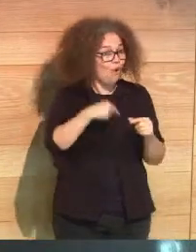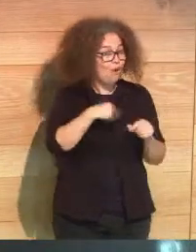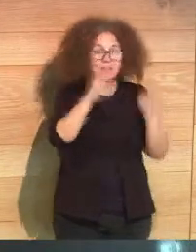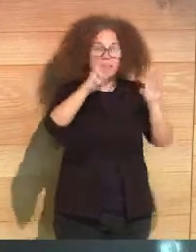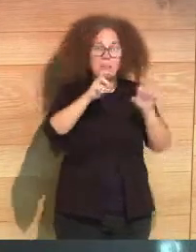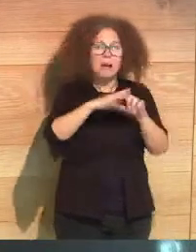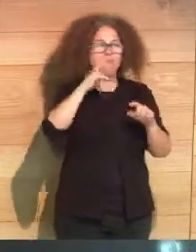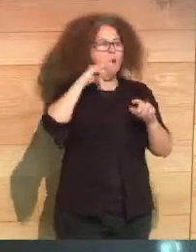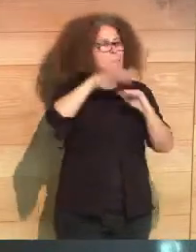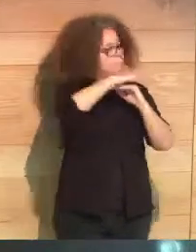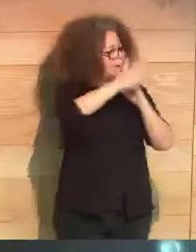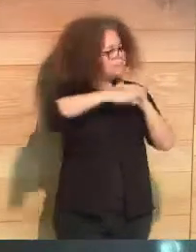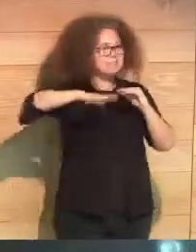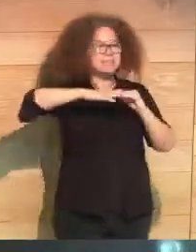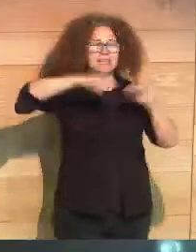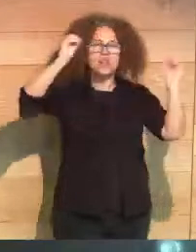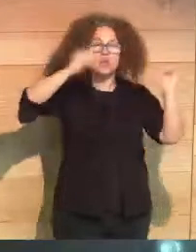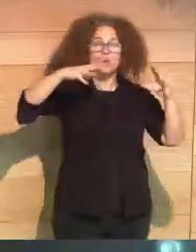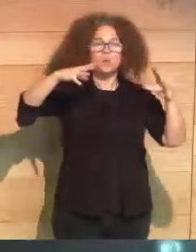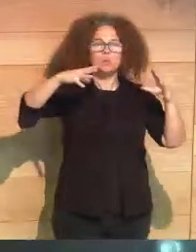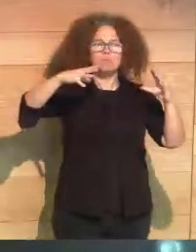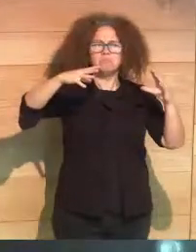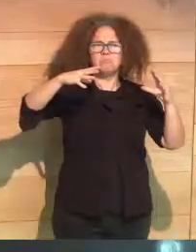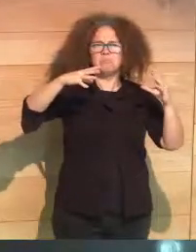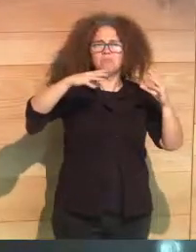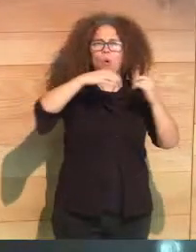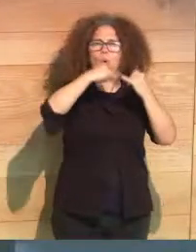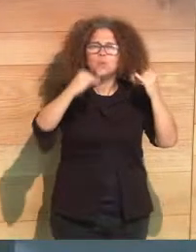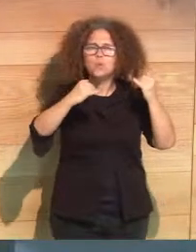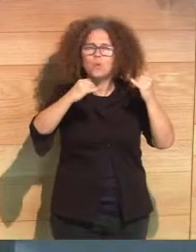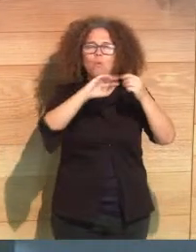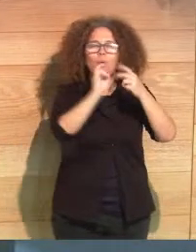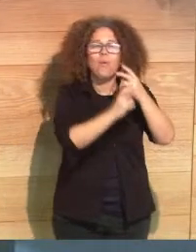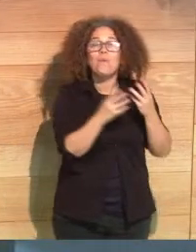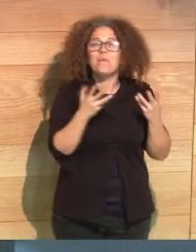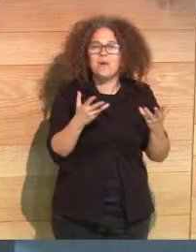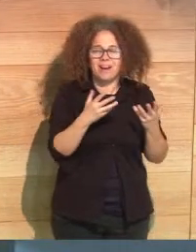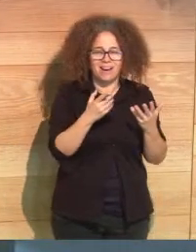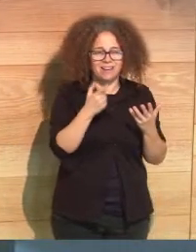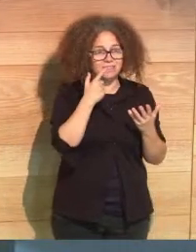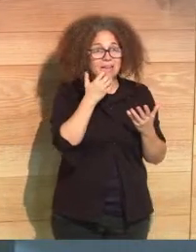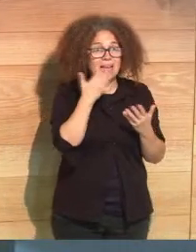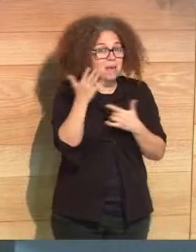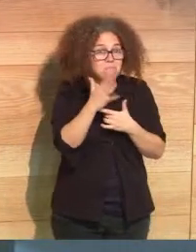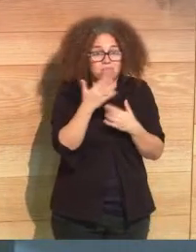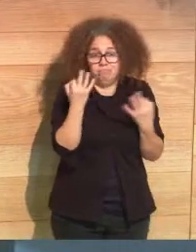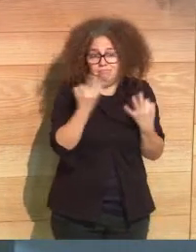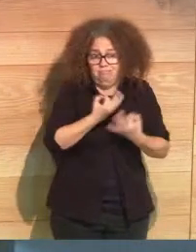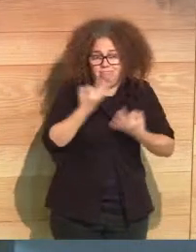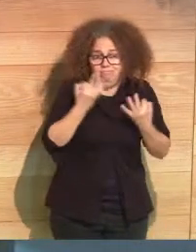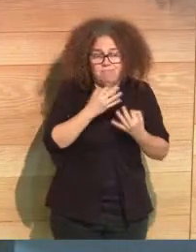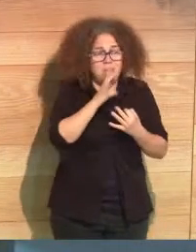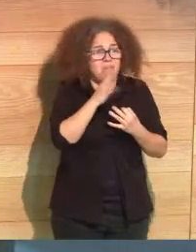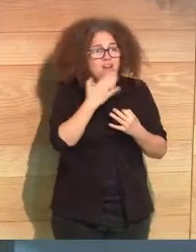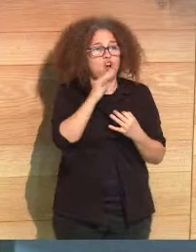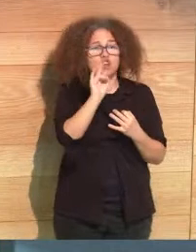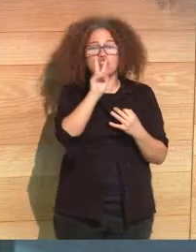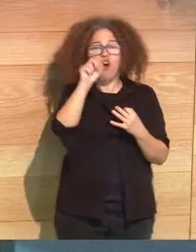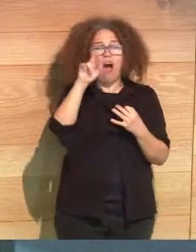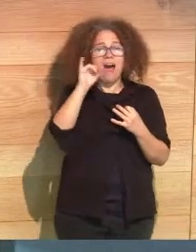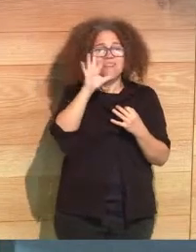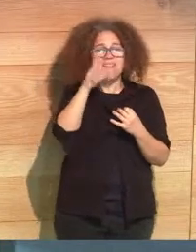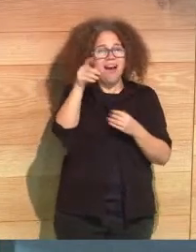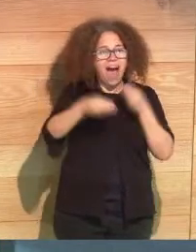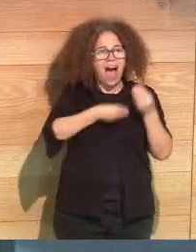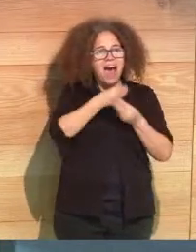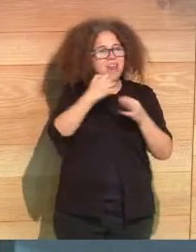well, I think that it is a great example of this, because I think that Joanie